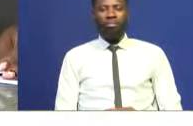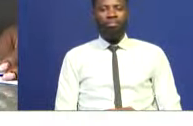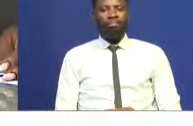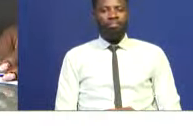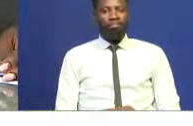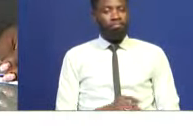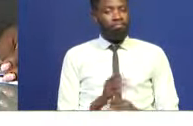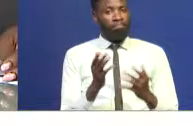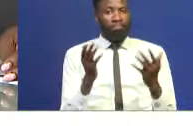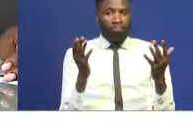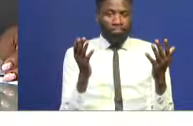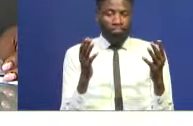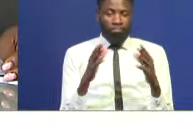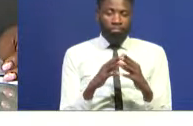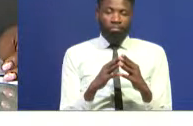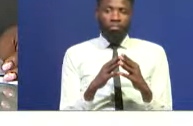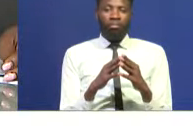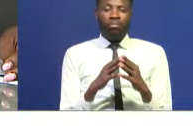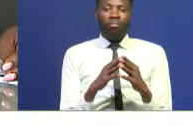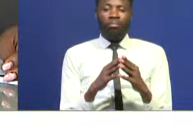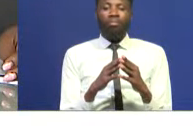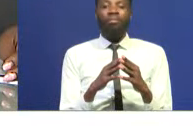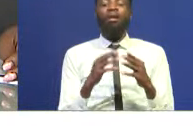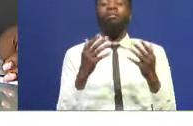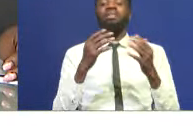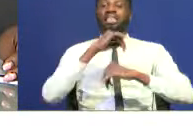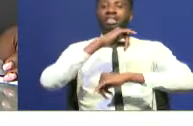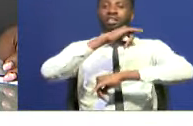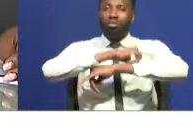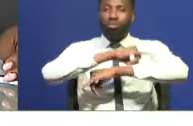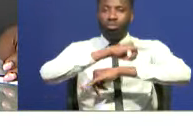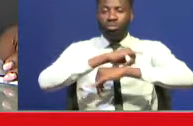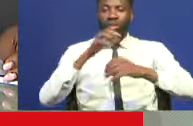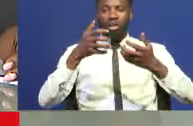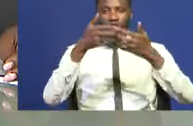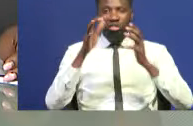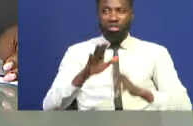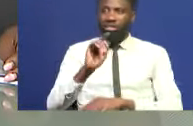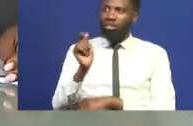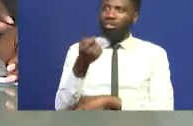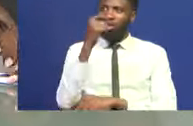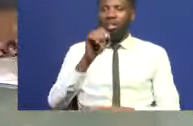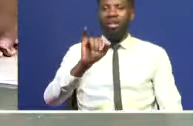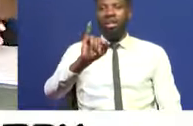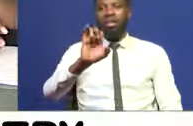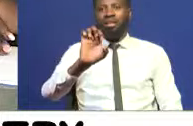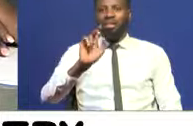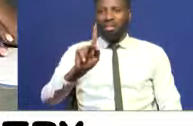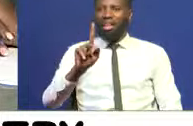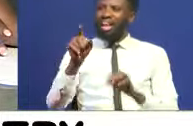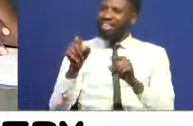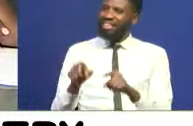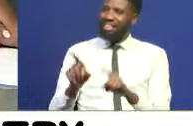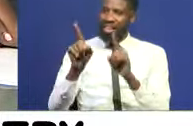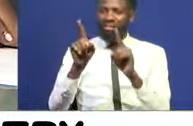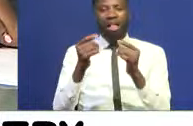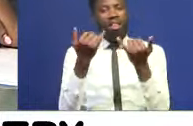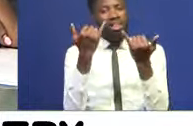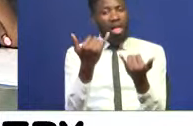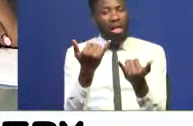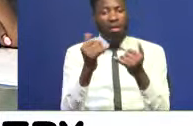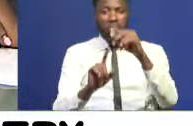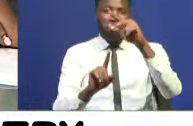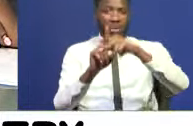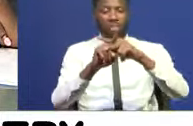Well, the Institute of Engineers of Kenya, IEK, has raised a red flag over